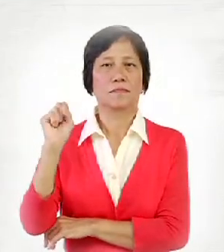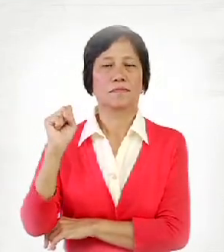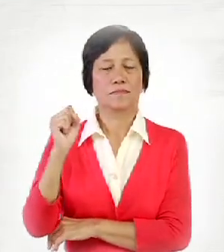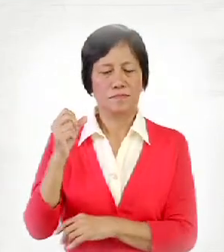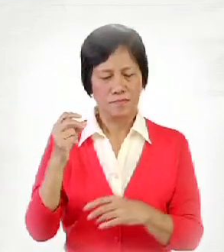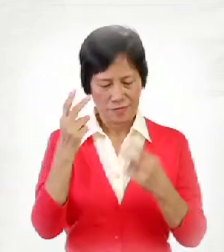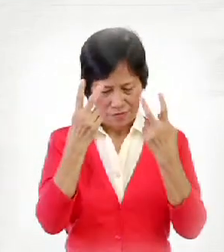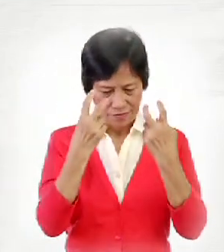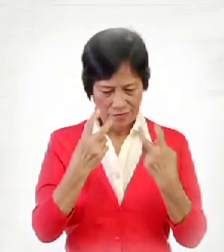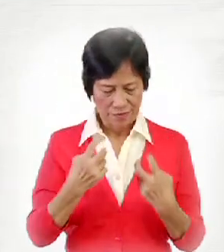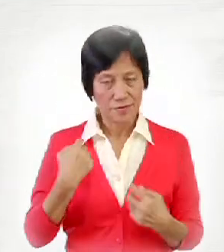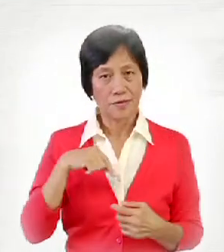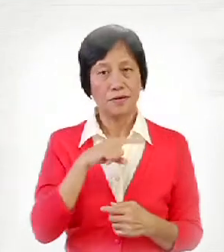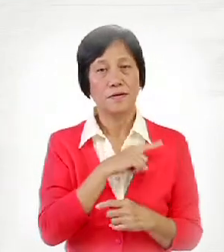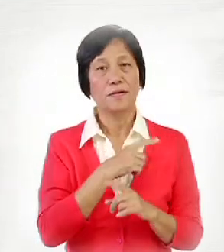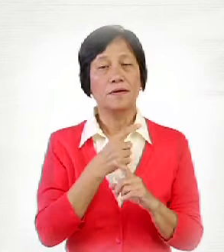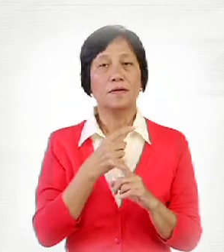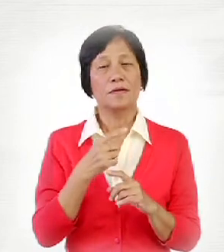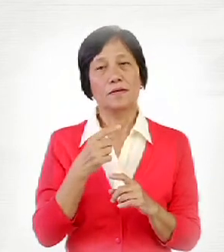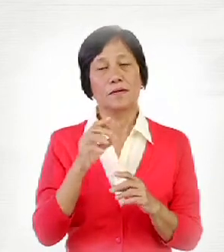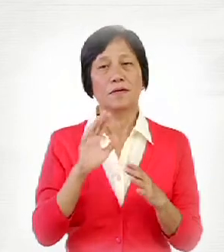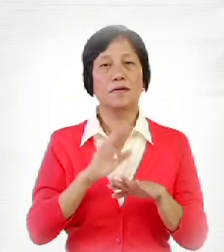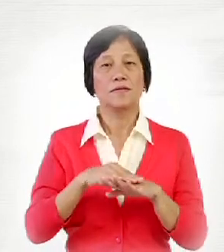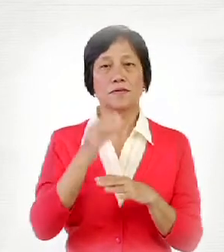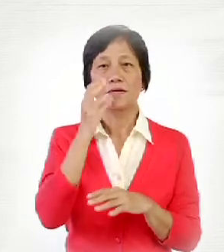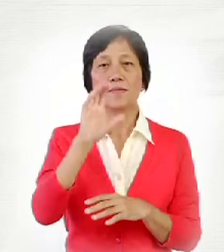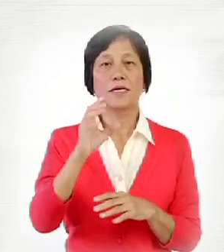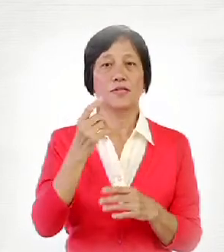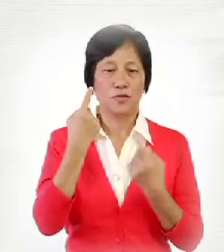command towards universal love.